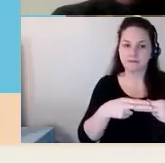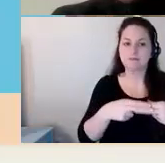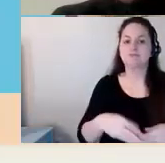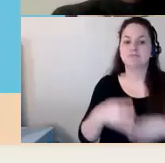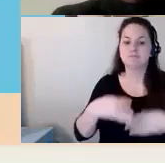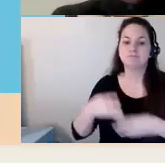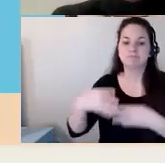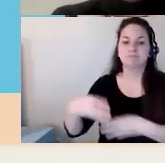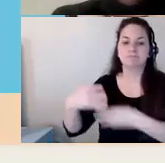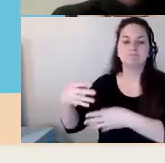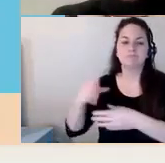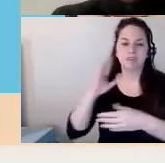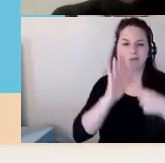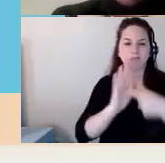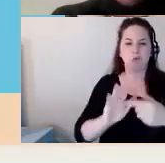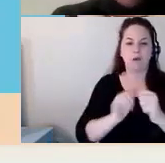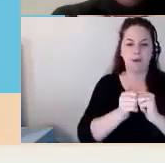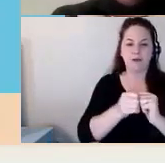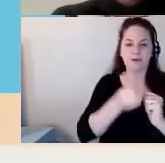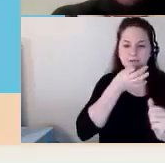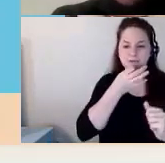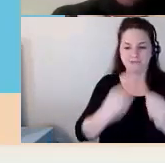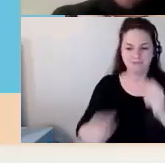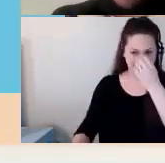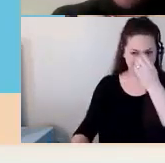show you guys how to do that very soon.